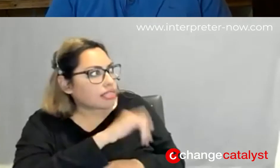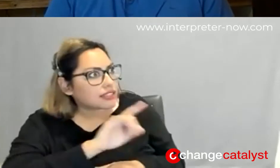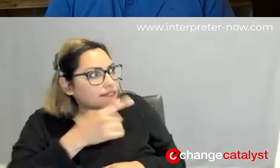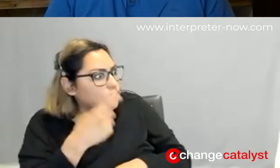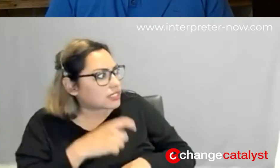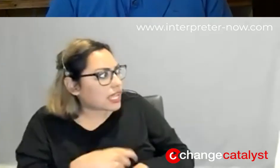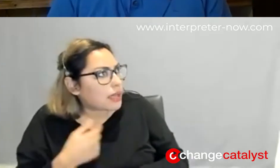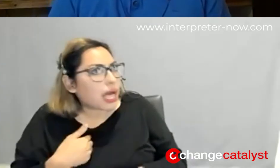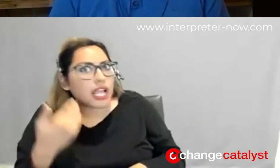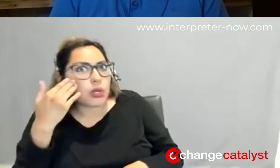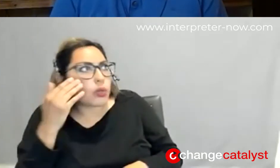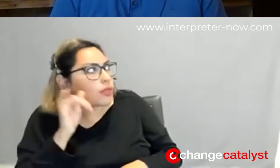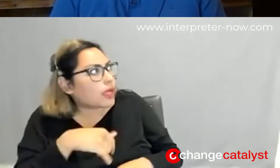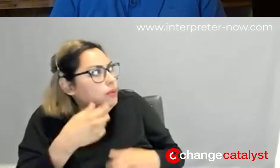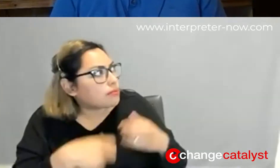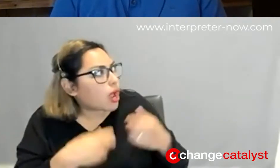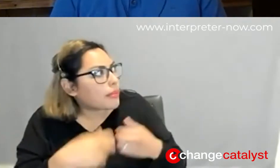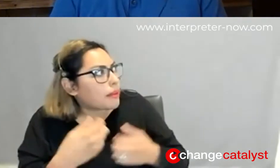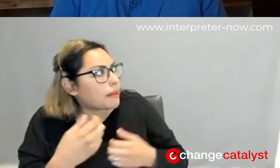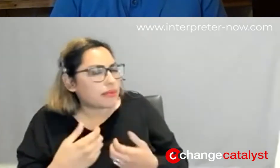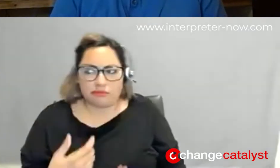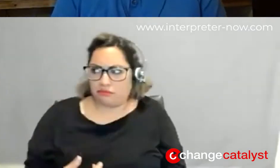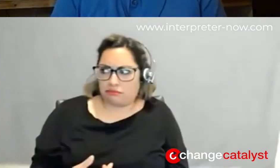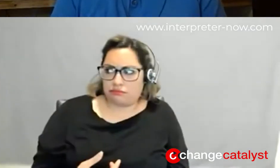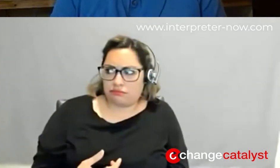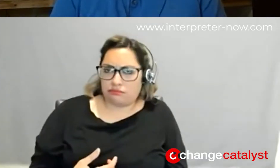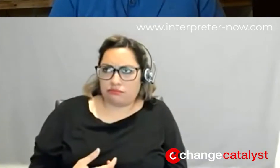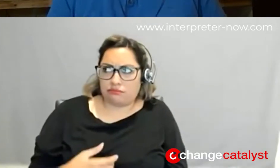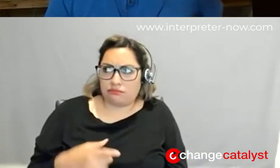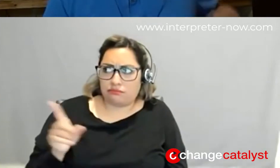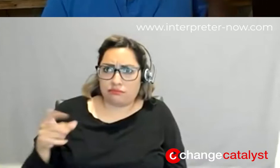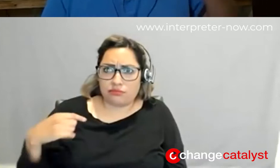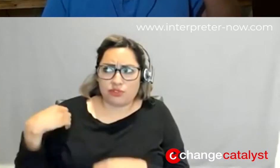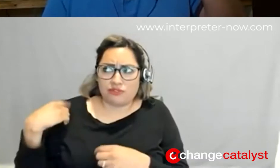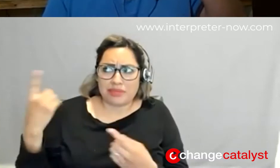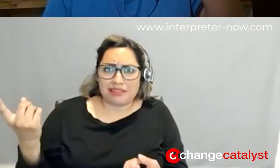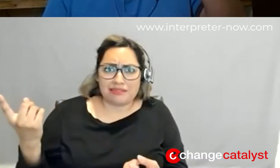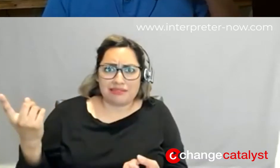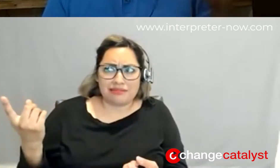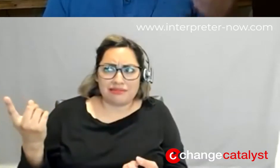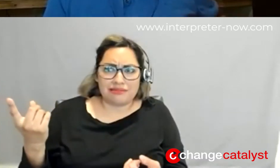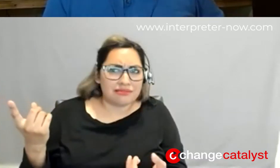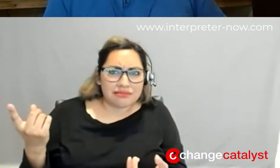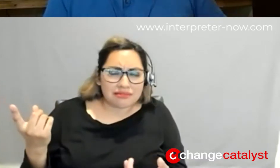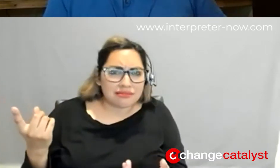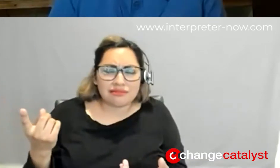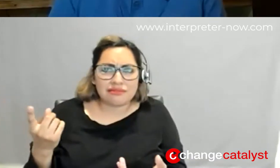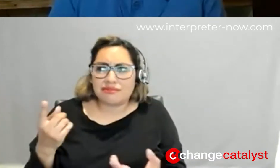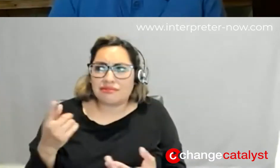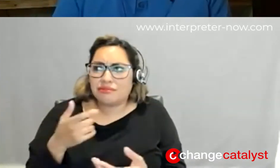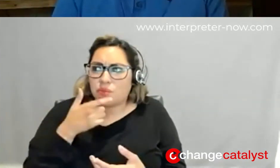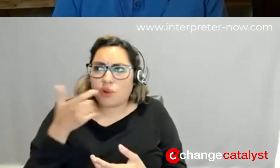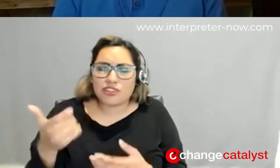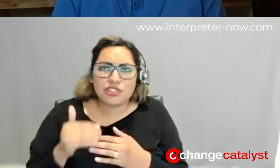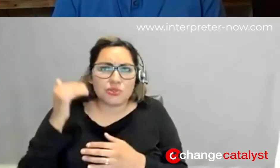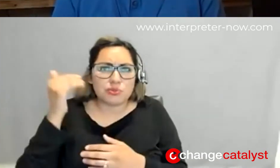known that there was any problem. It's like, okay, so you've been walking through, maybe watching too many